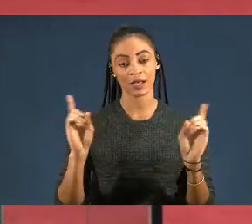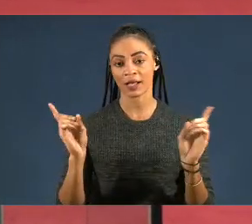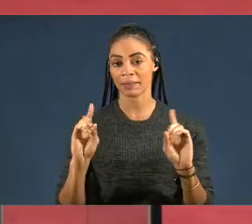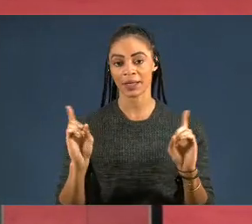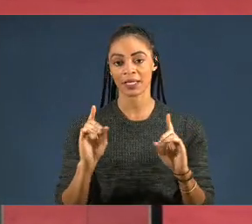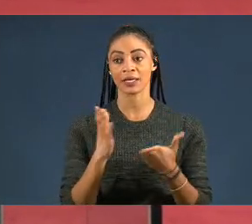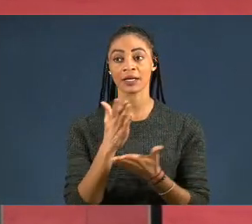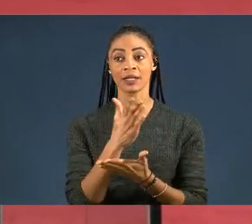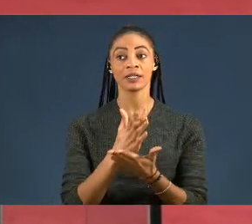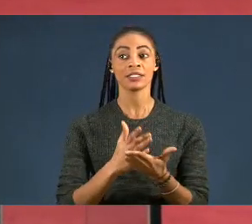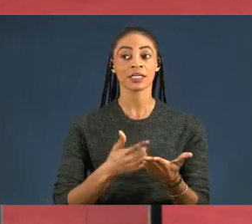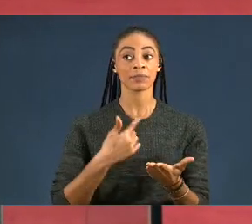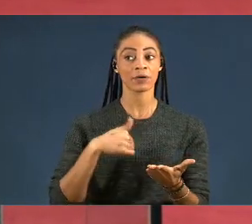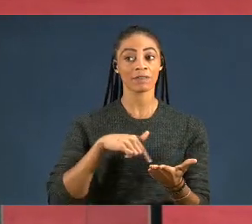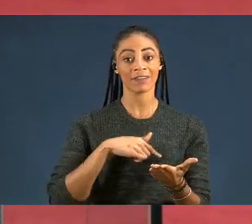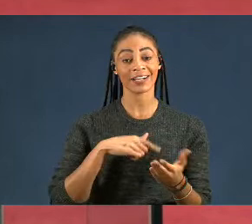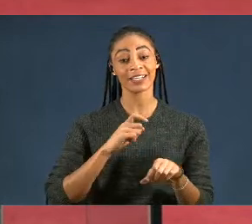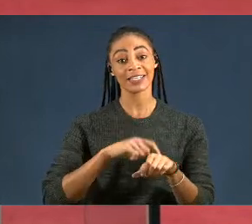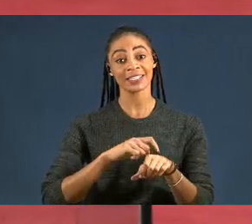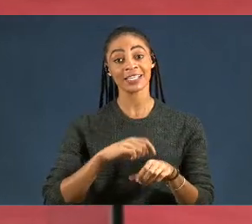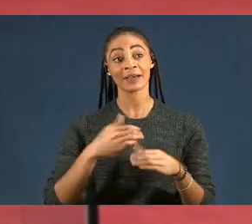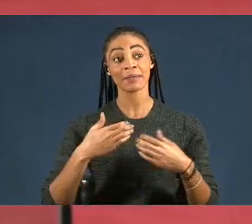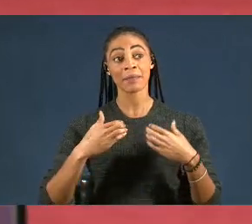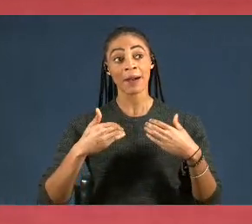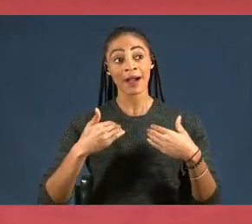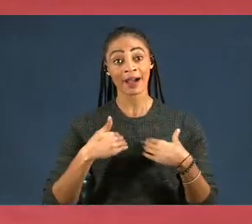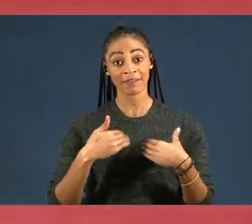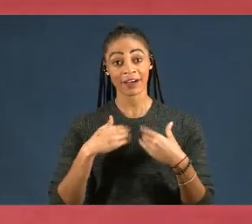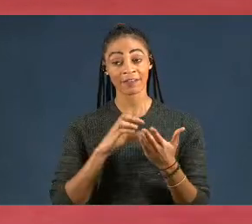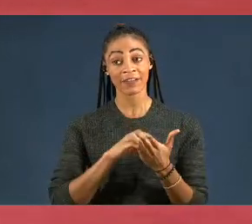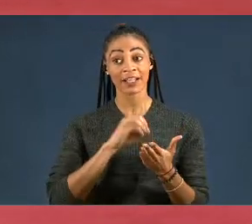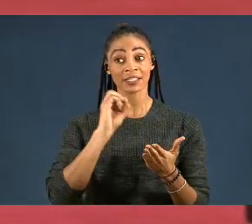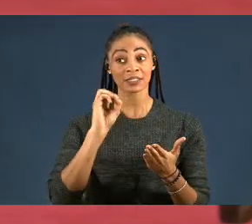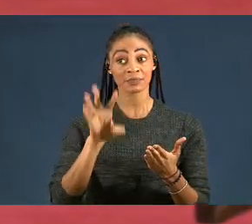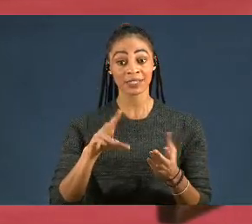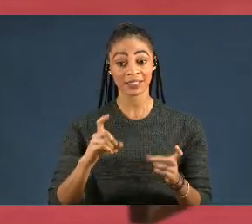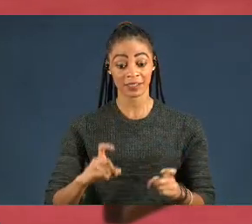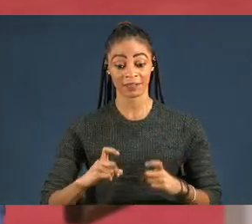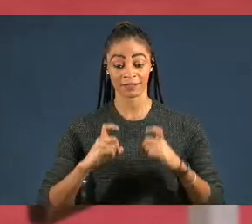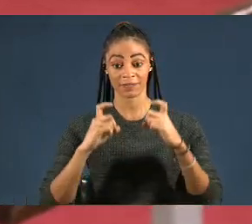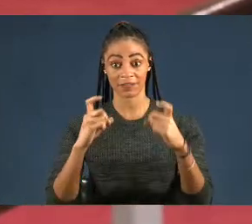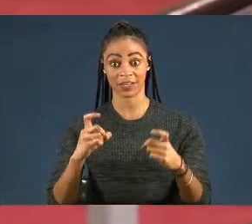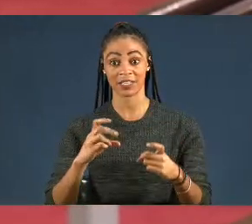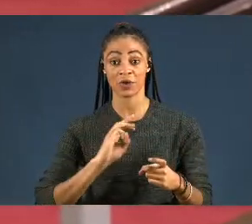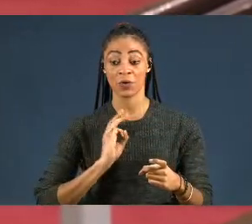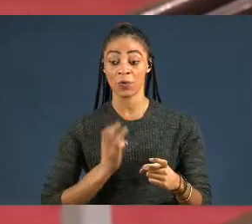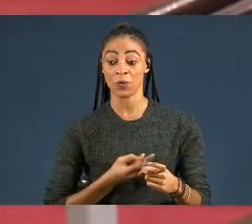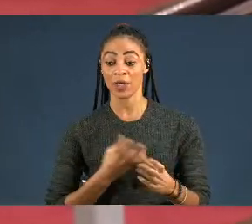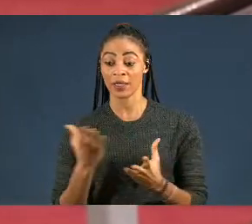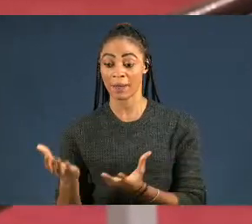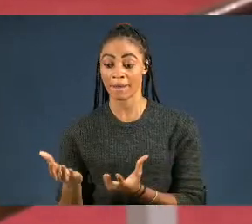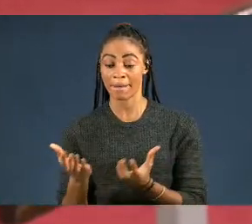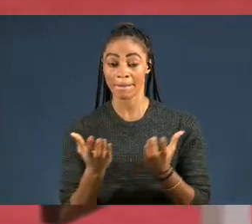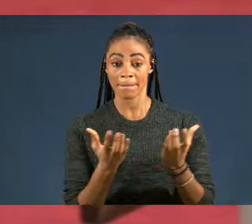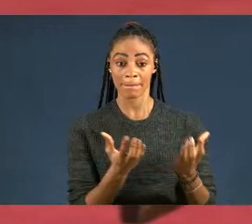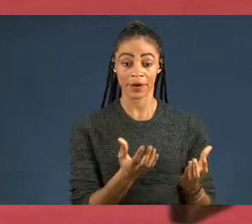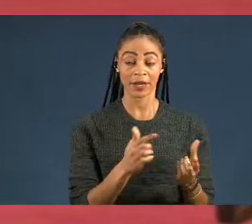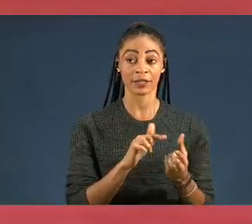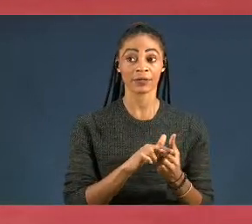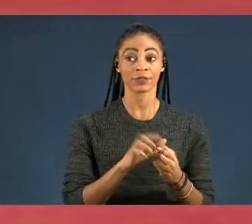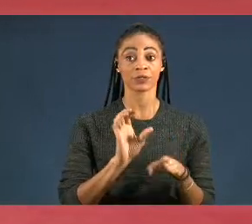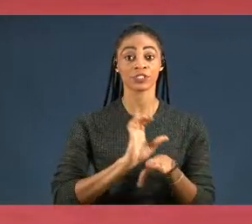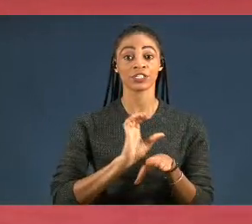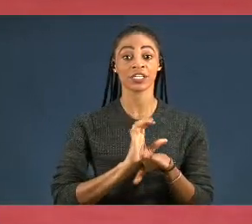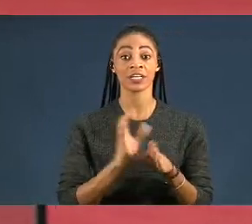precious gift that we want to give to the Lord, we bring it to church. We bring it to the altar where everyone